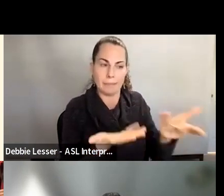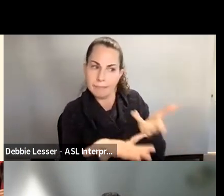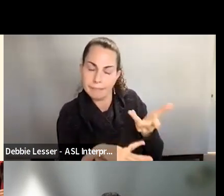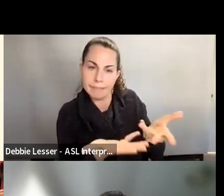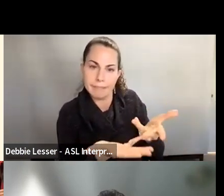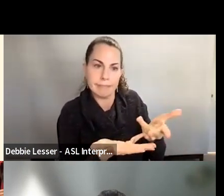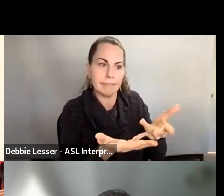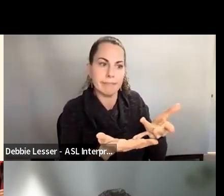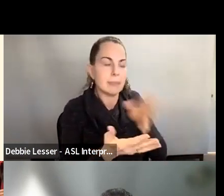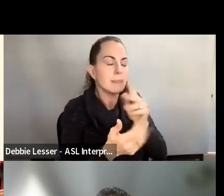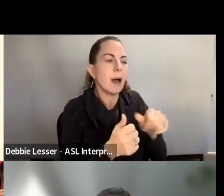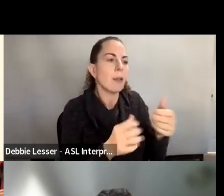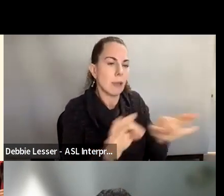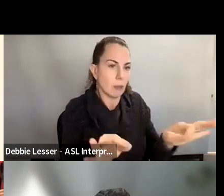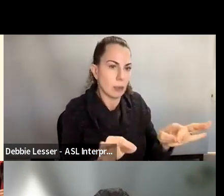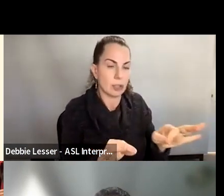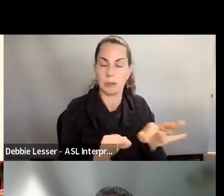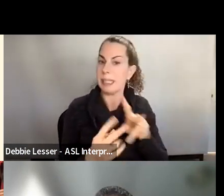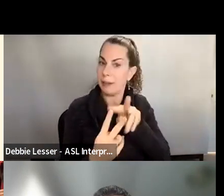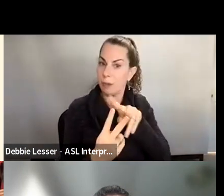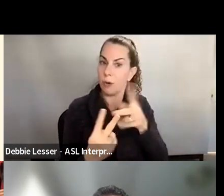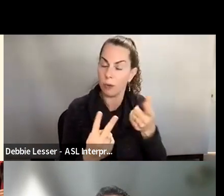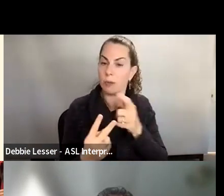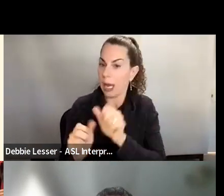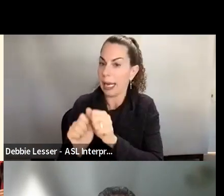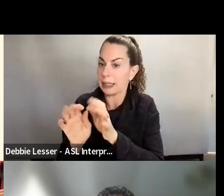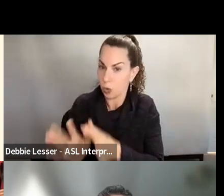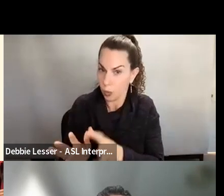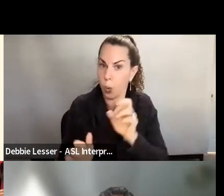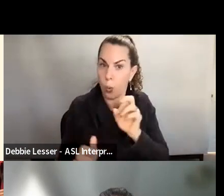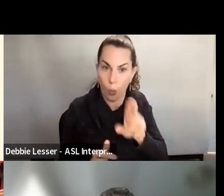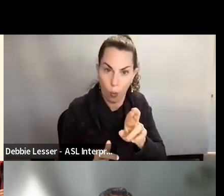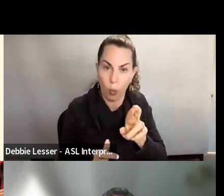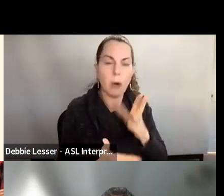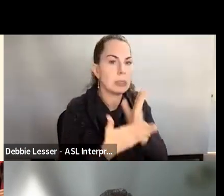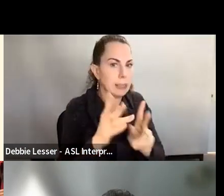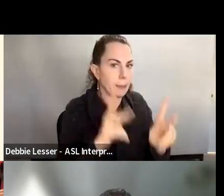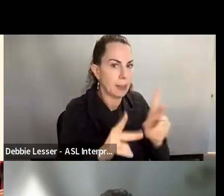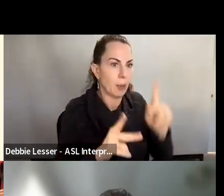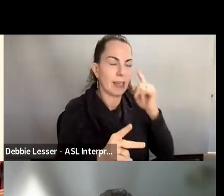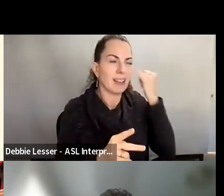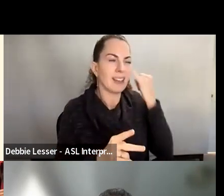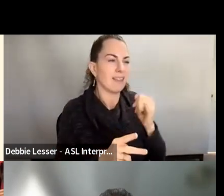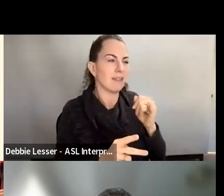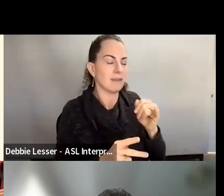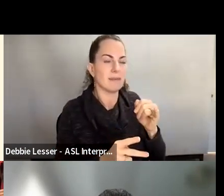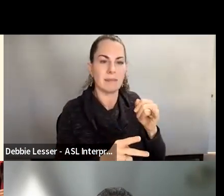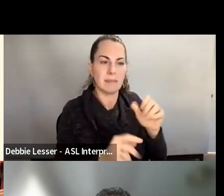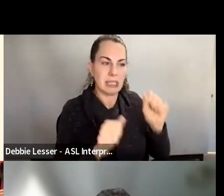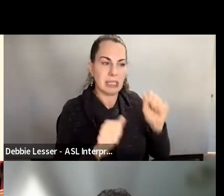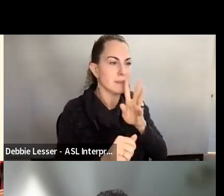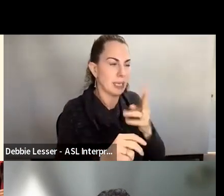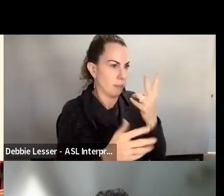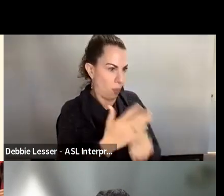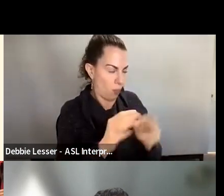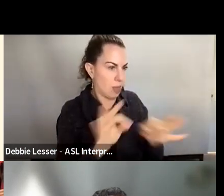language, whether as an interpreter, or some people just assume you automatically have the skills of a translator too. I know that's not what we're talking about today, but